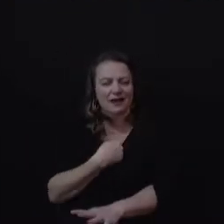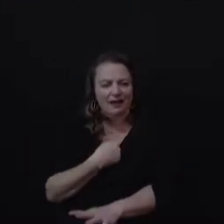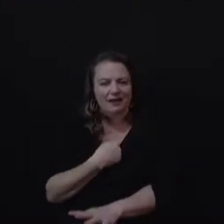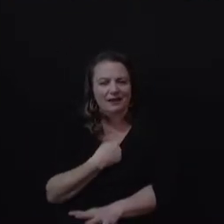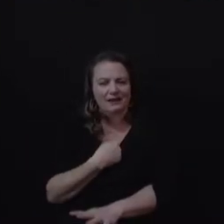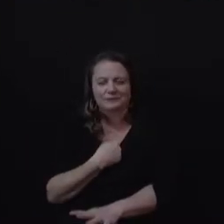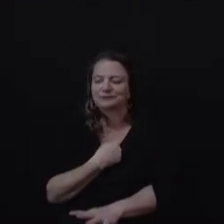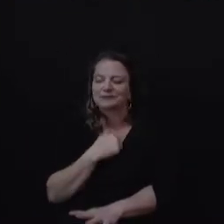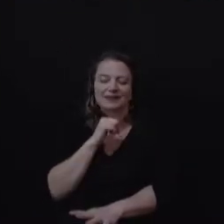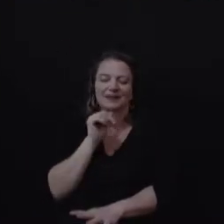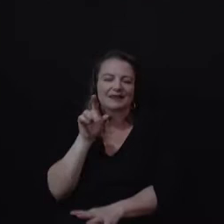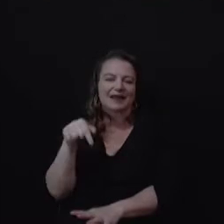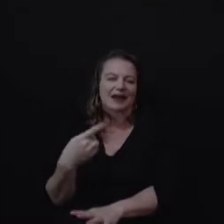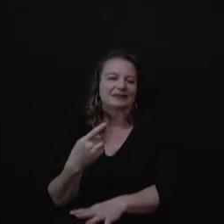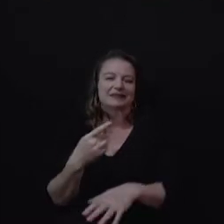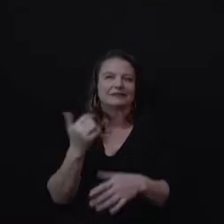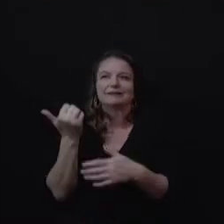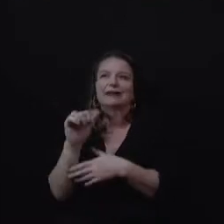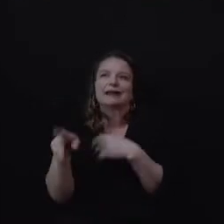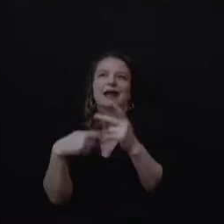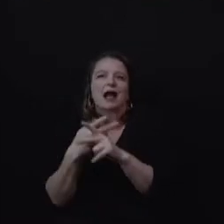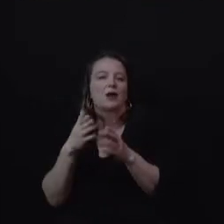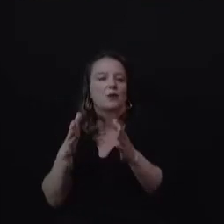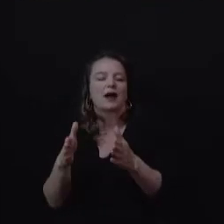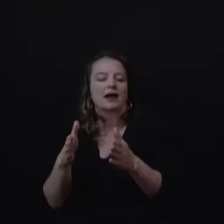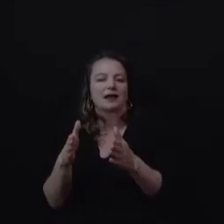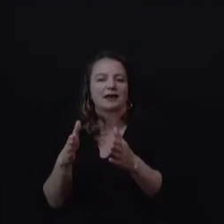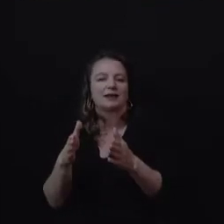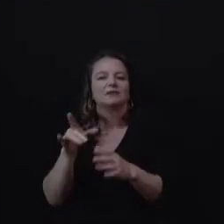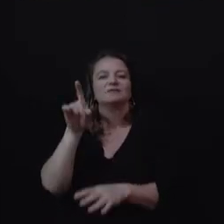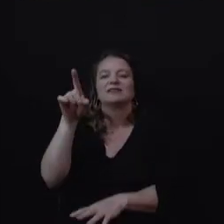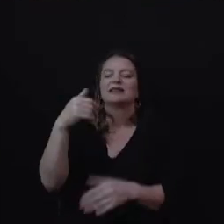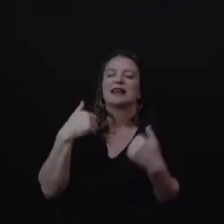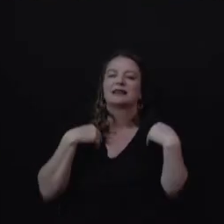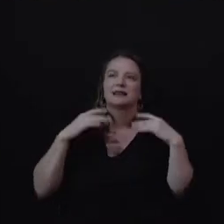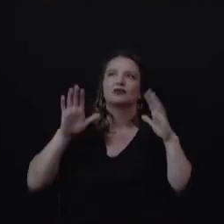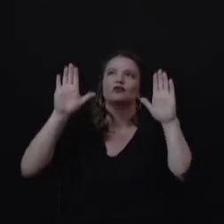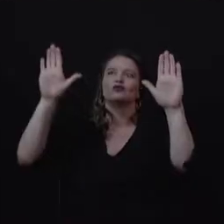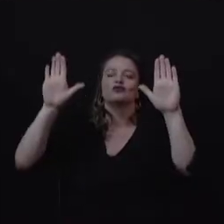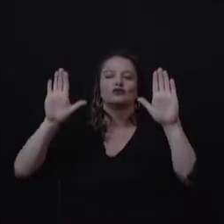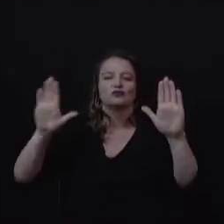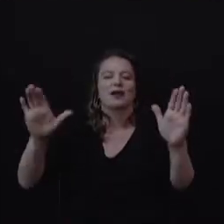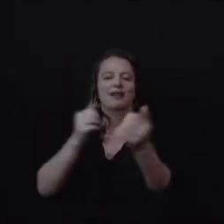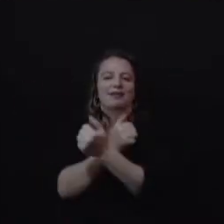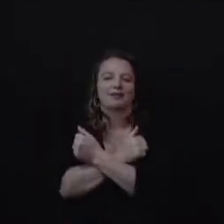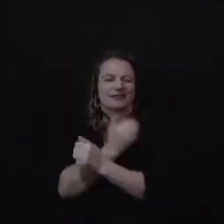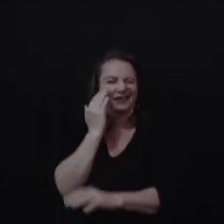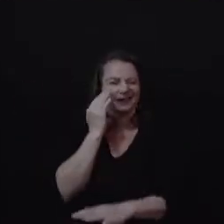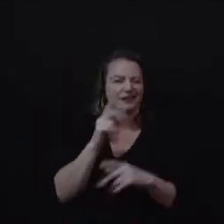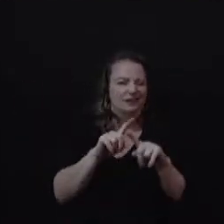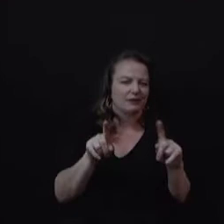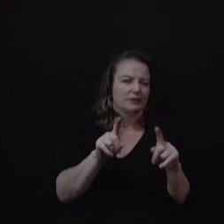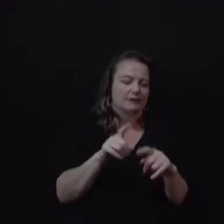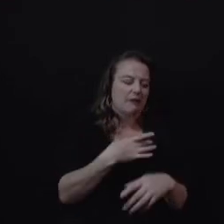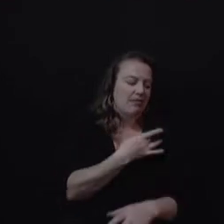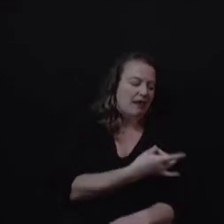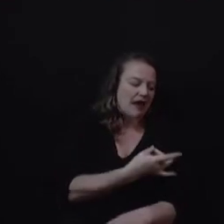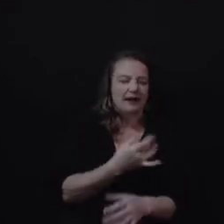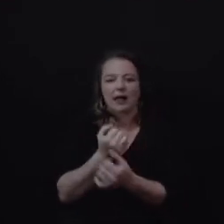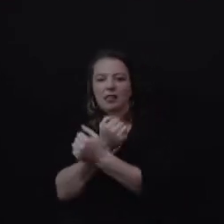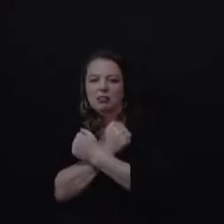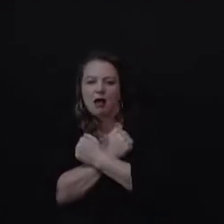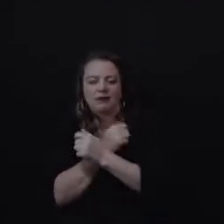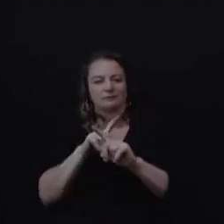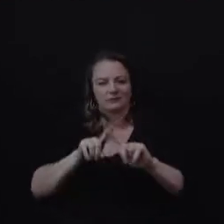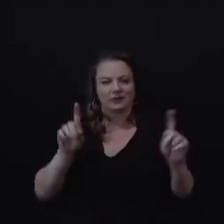just love us any kind of way. He has a great love. You know the difference between just liking something and loving something?